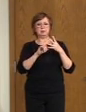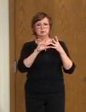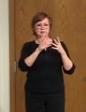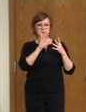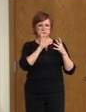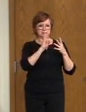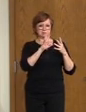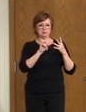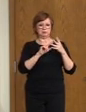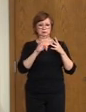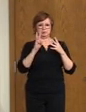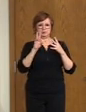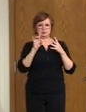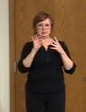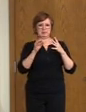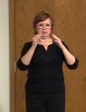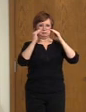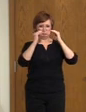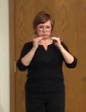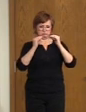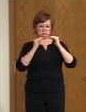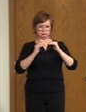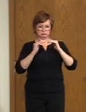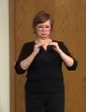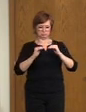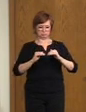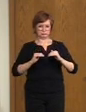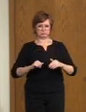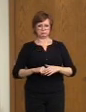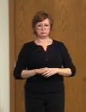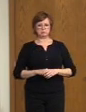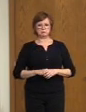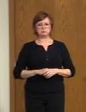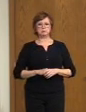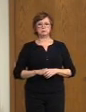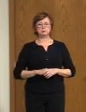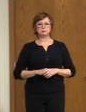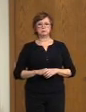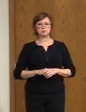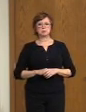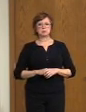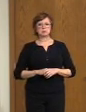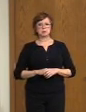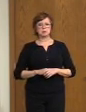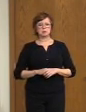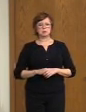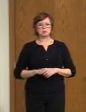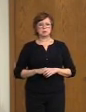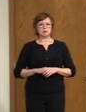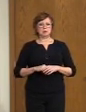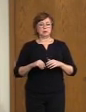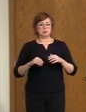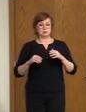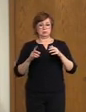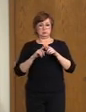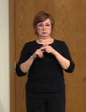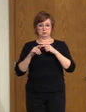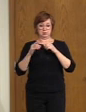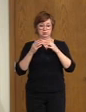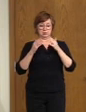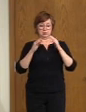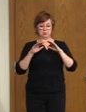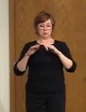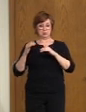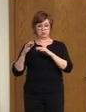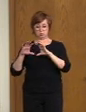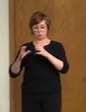to 69 as vaccine supplies allow, 5-year decrements. But then, of course, as vaccine supplies open up, 50 and older with comorbidities,